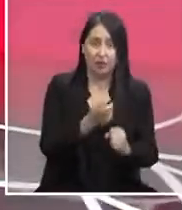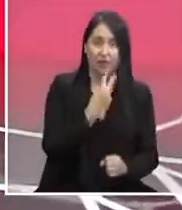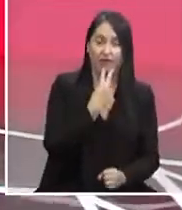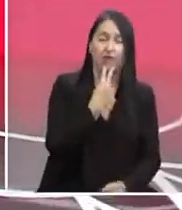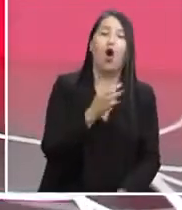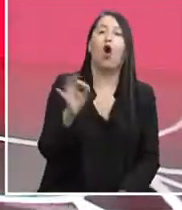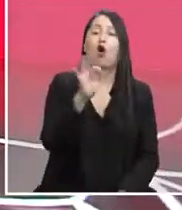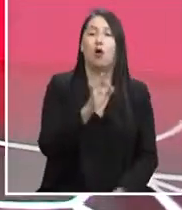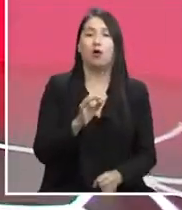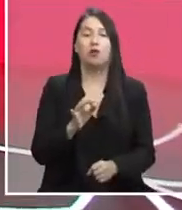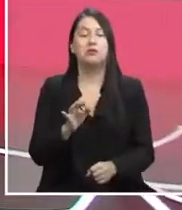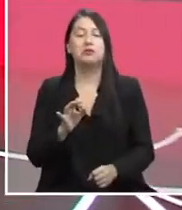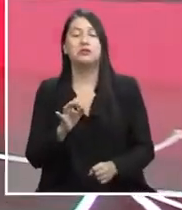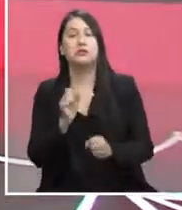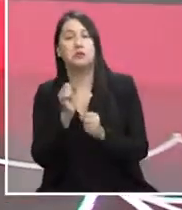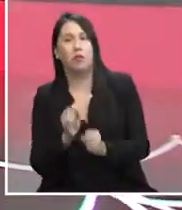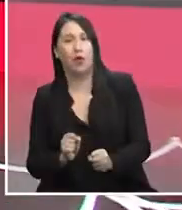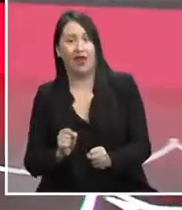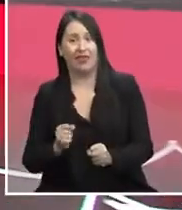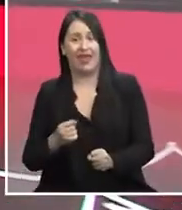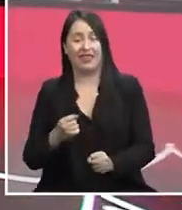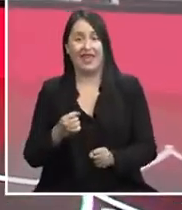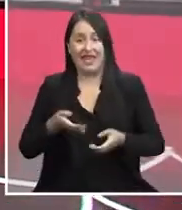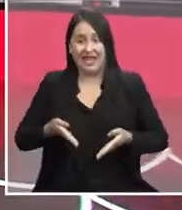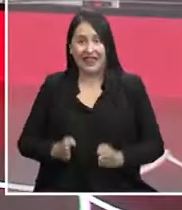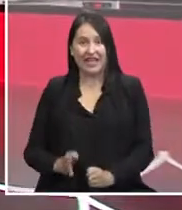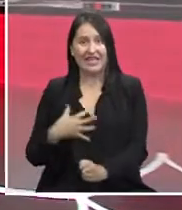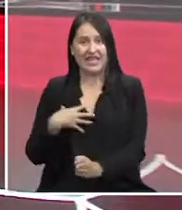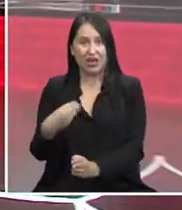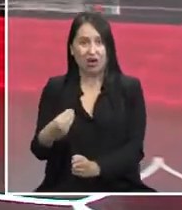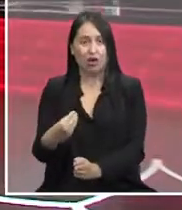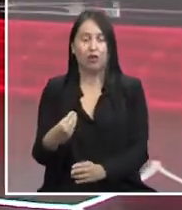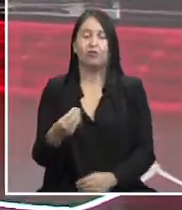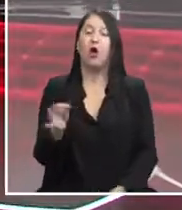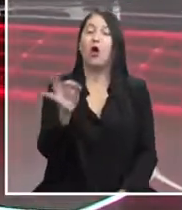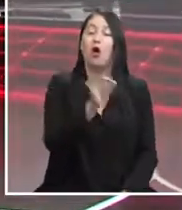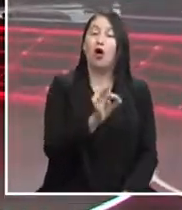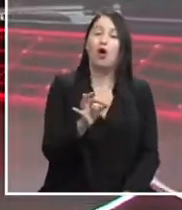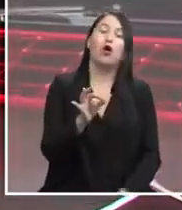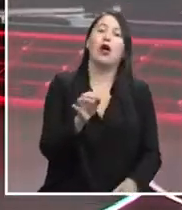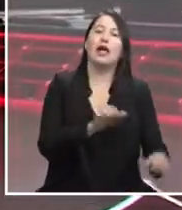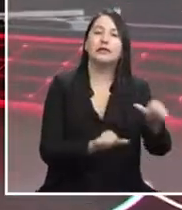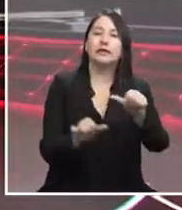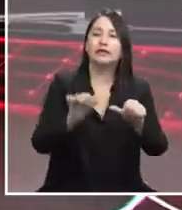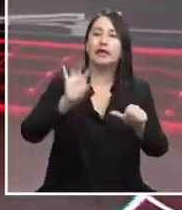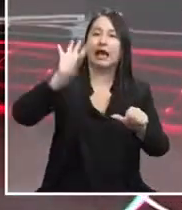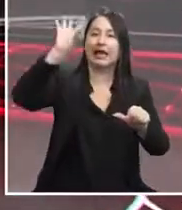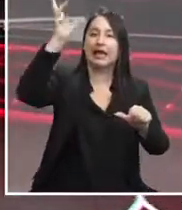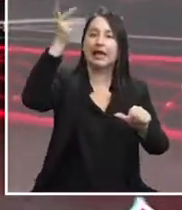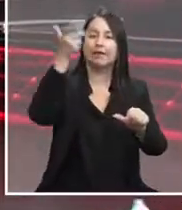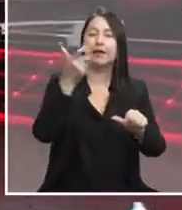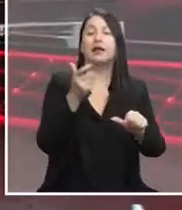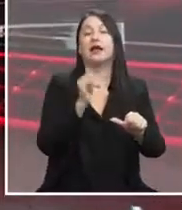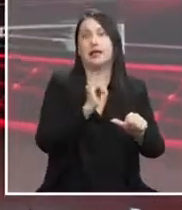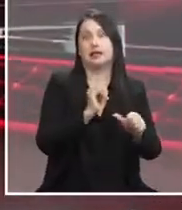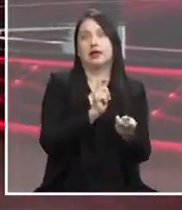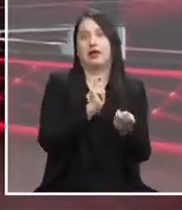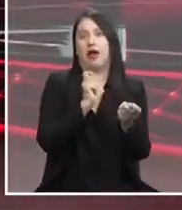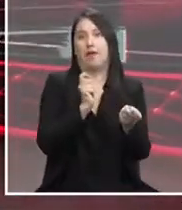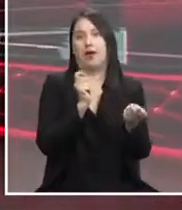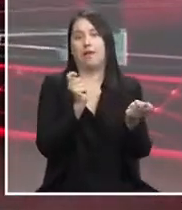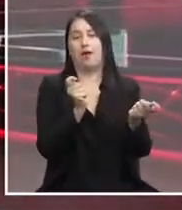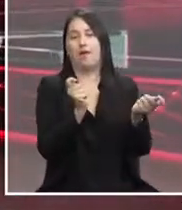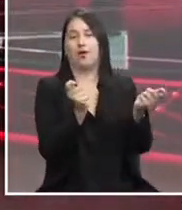ever-evolving climate science have been effective in changing the urgency with which we talk about the problem